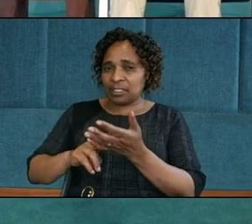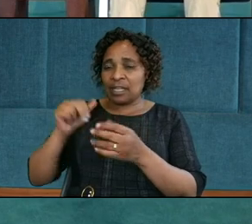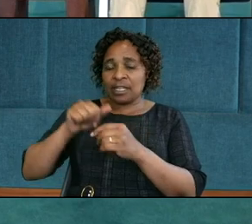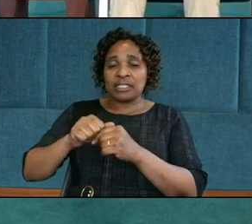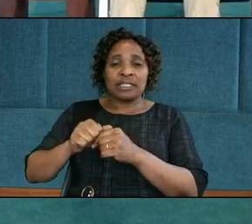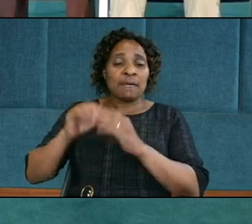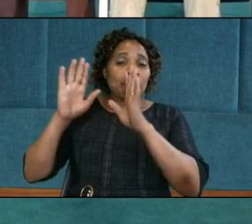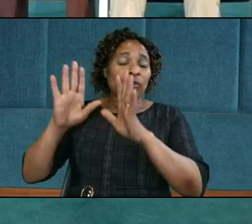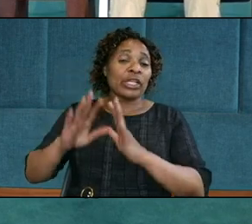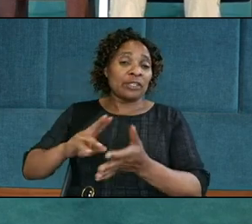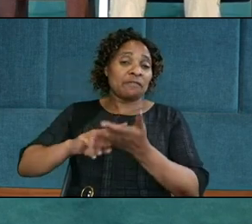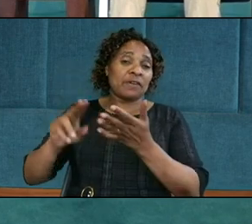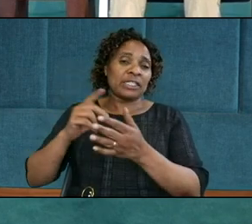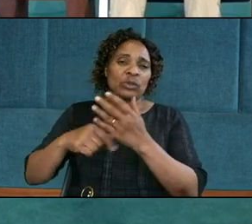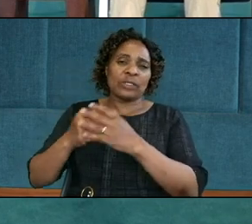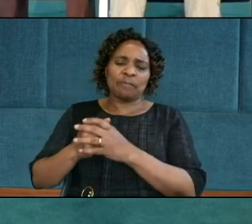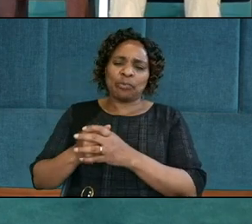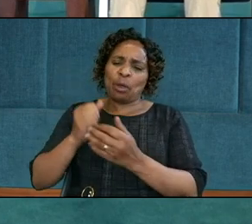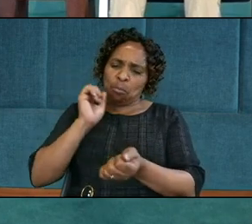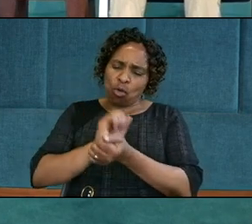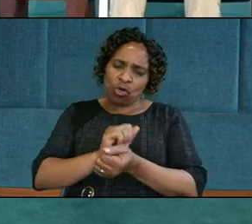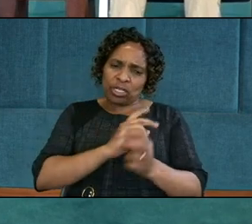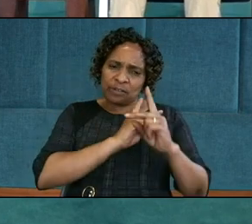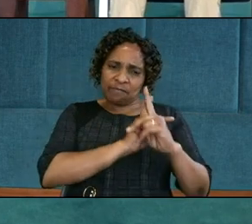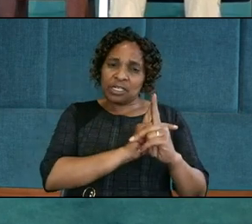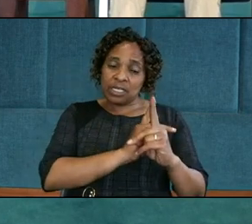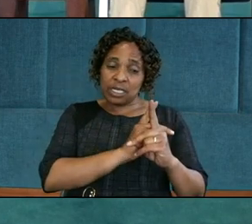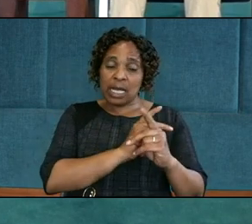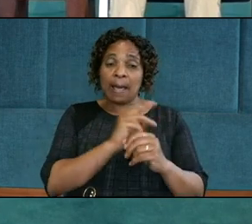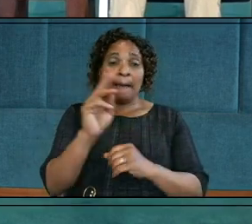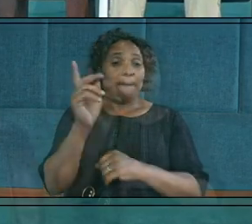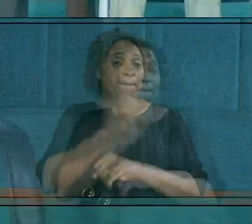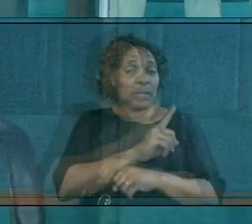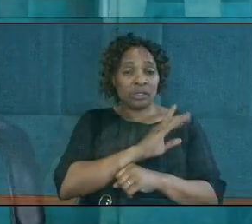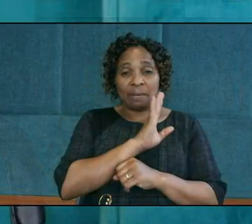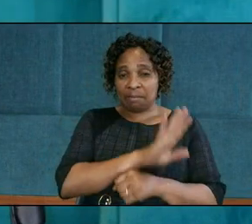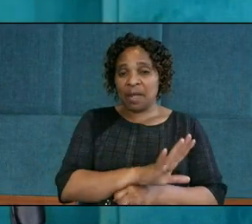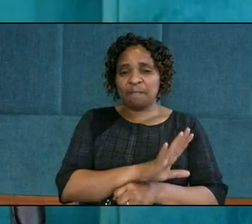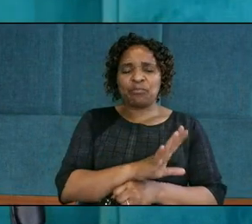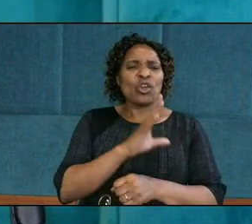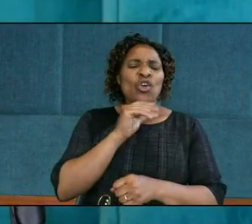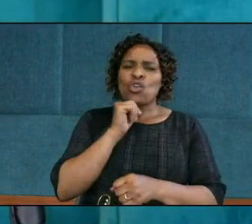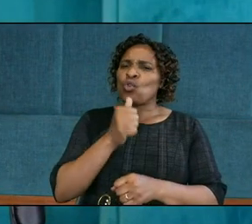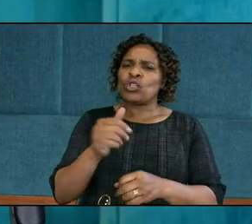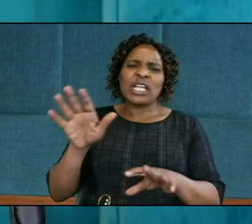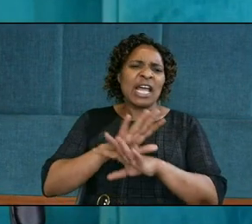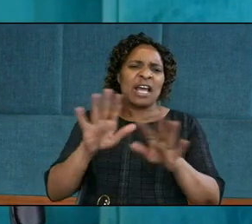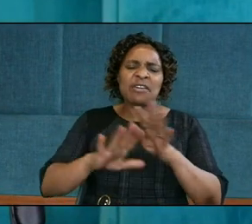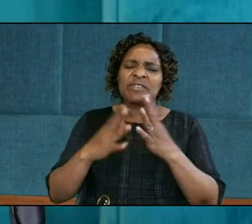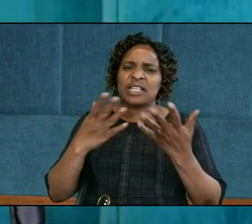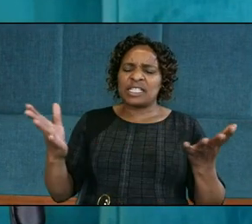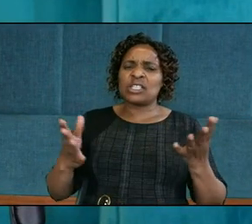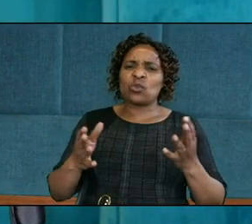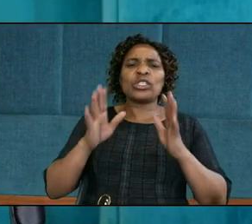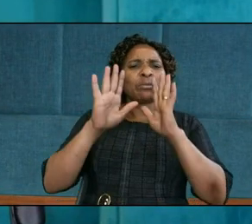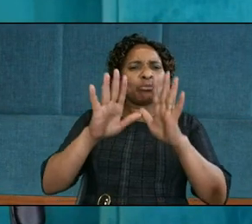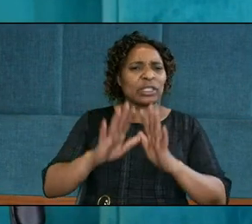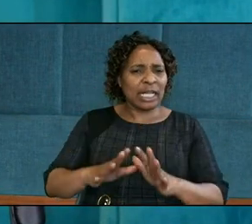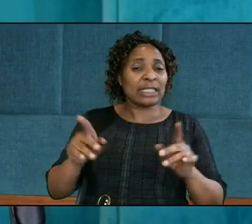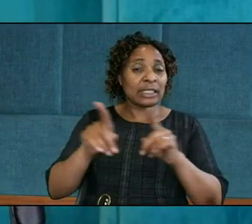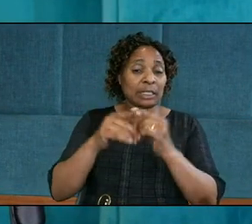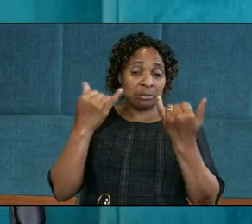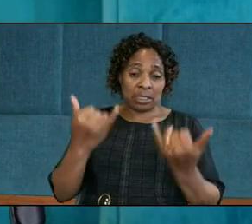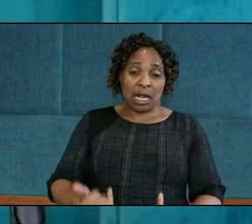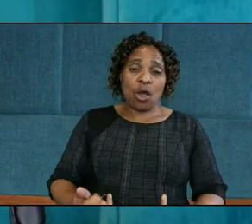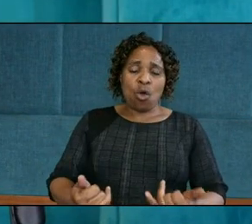text, it's Paul is defending his ministry. Mm-hmm. Now, not everything may be relevant today as it was then. Mm-hmm. So how would